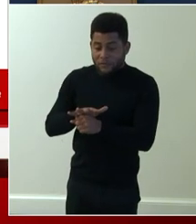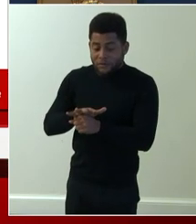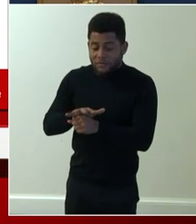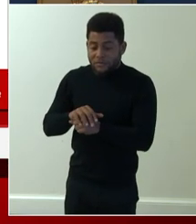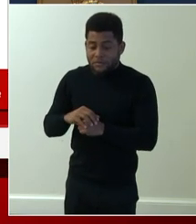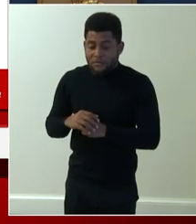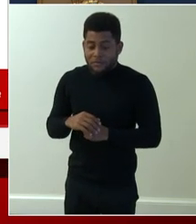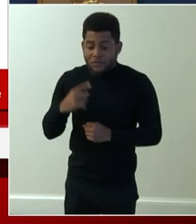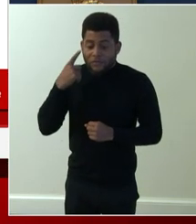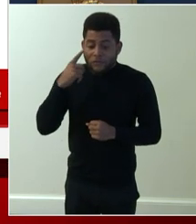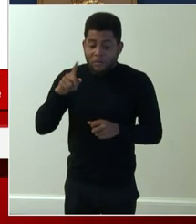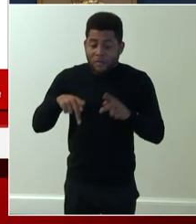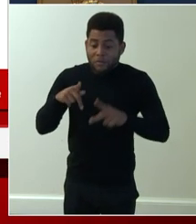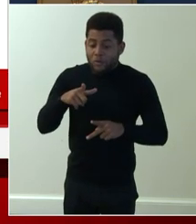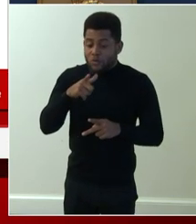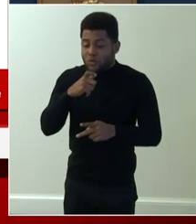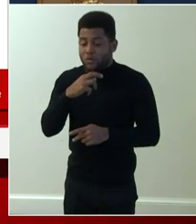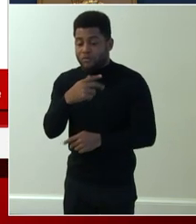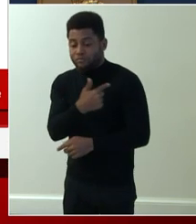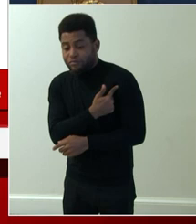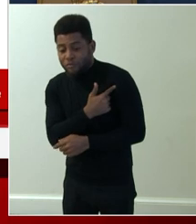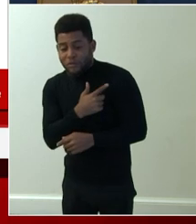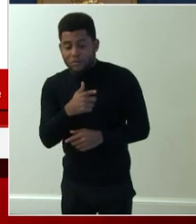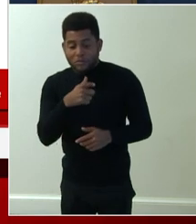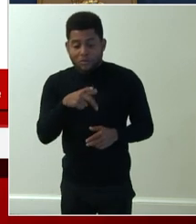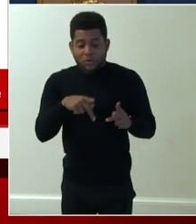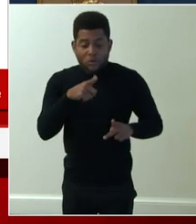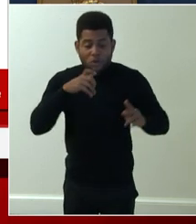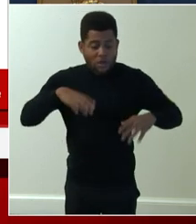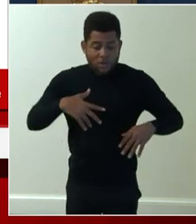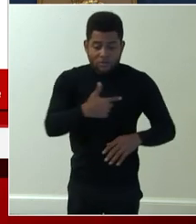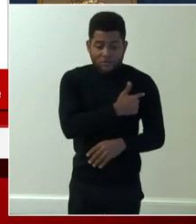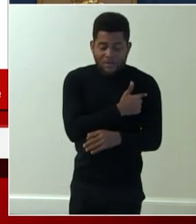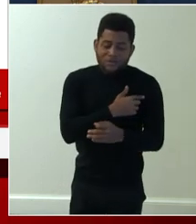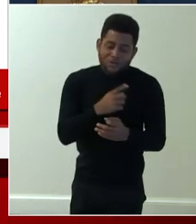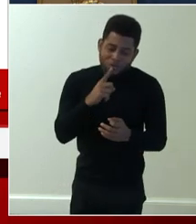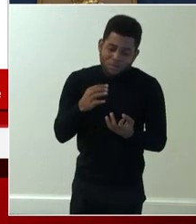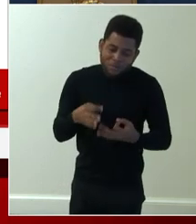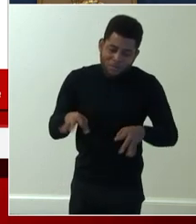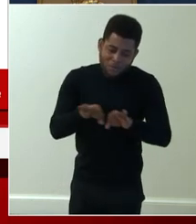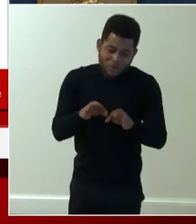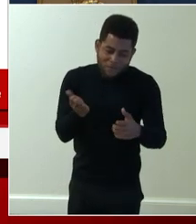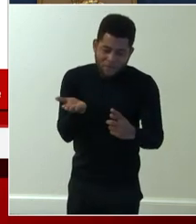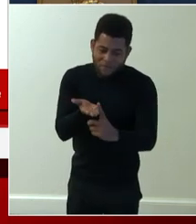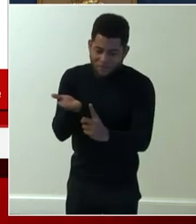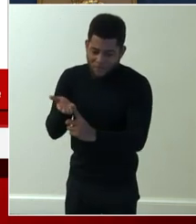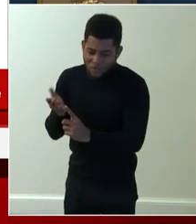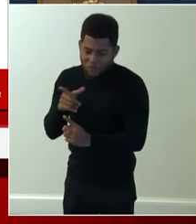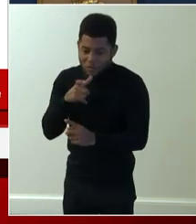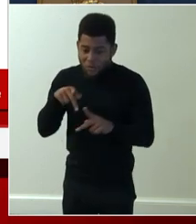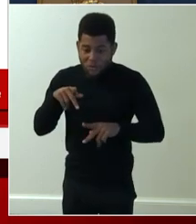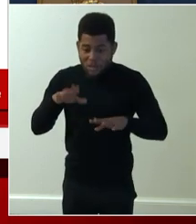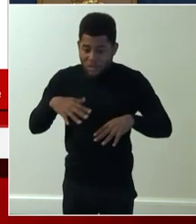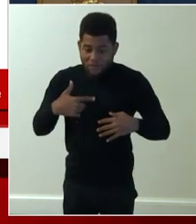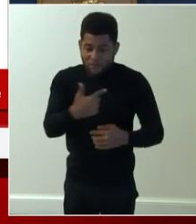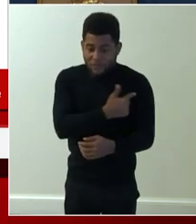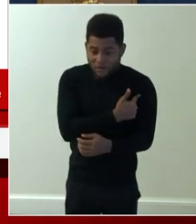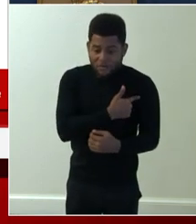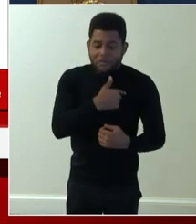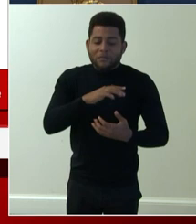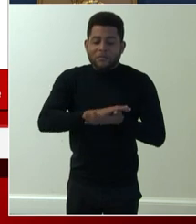and the unvaccinated. And so it's really, really important that we get vaccinated and boosted.